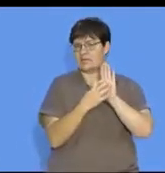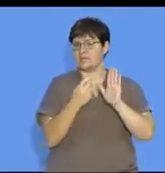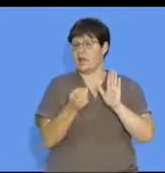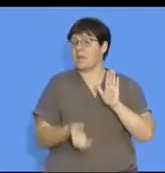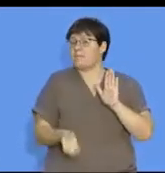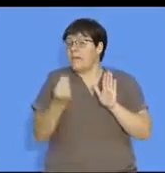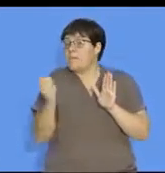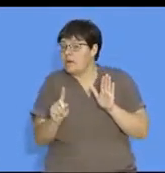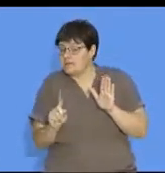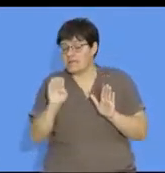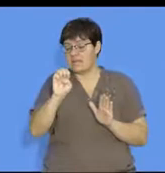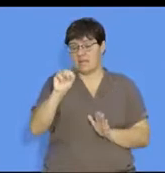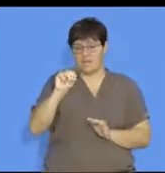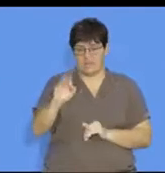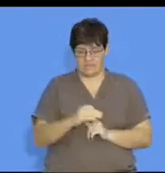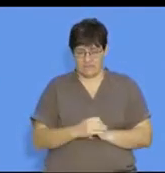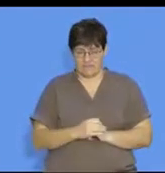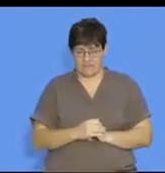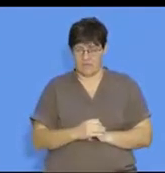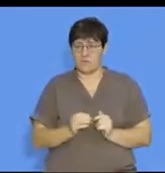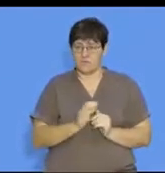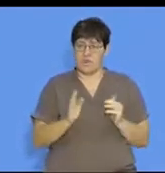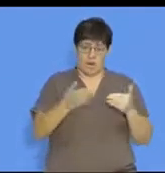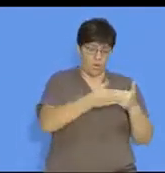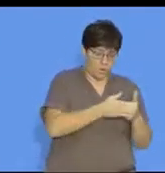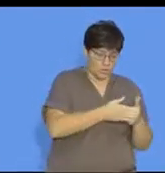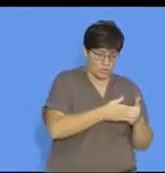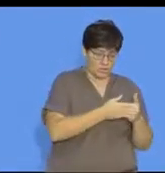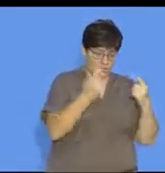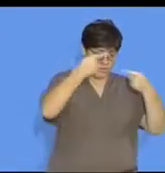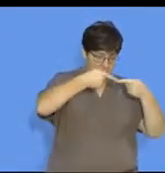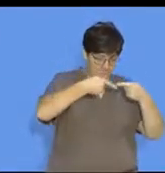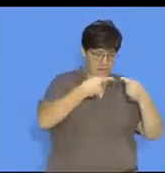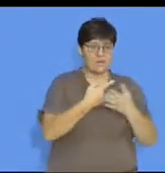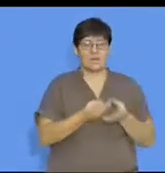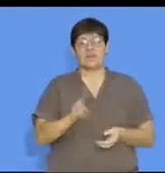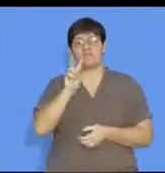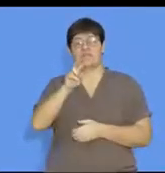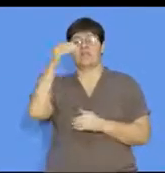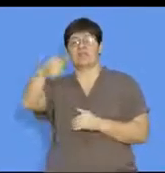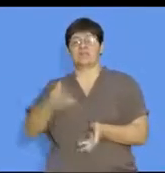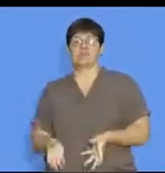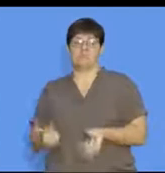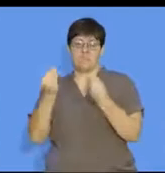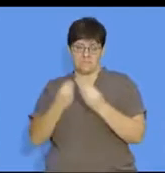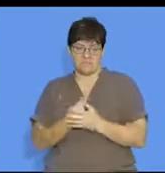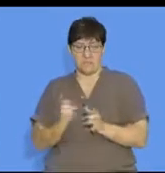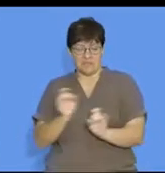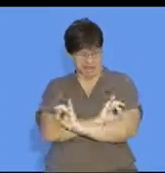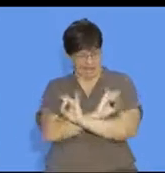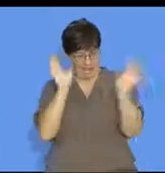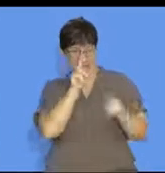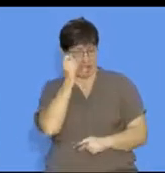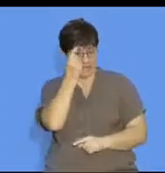us what? The EMF, right? While in a closed circuit, this will give us the V external. We need just to be